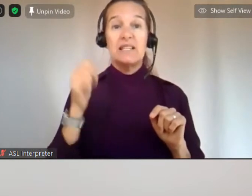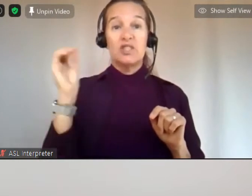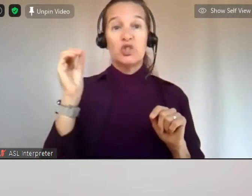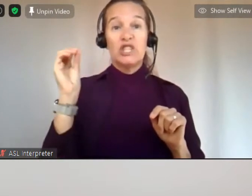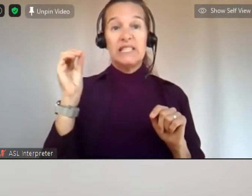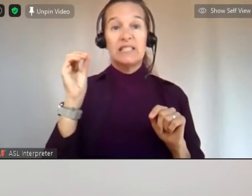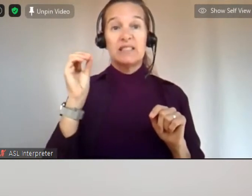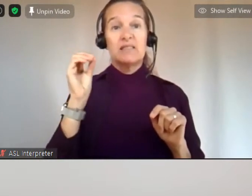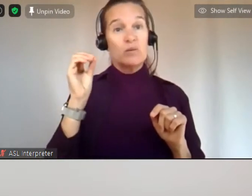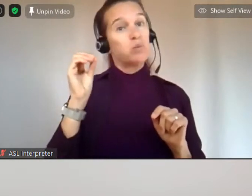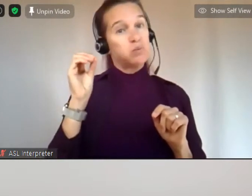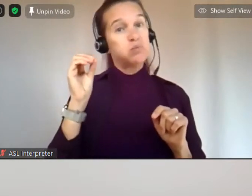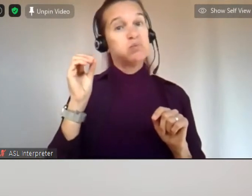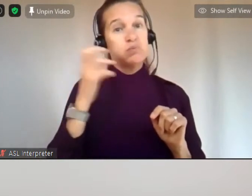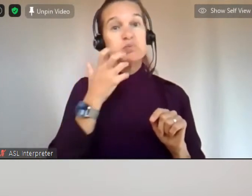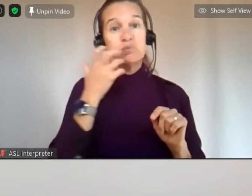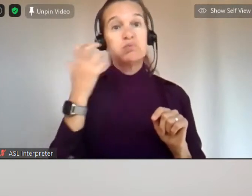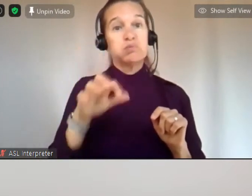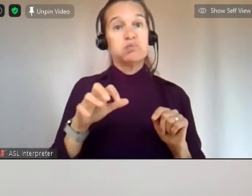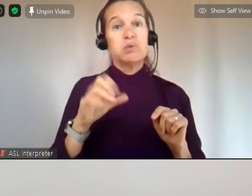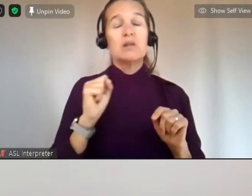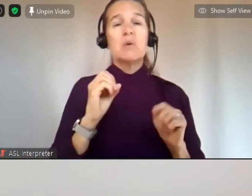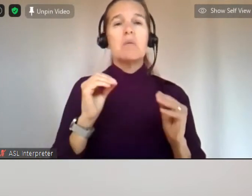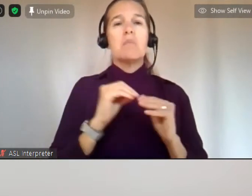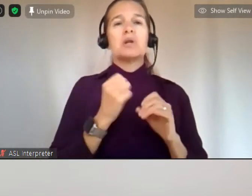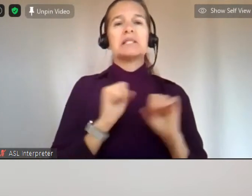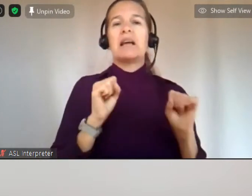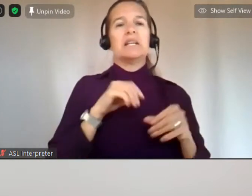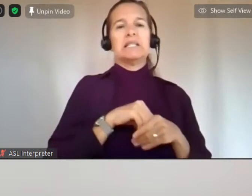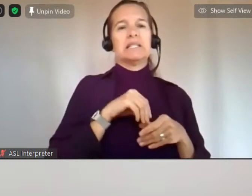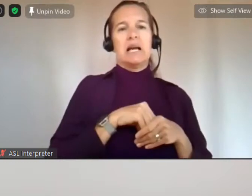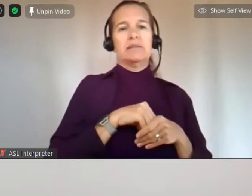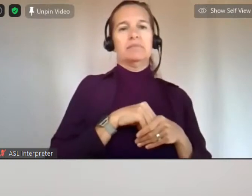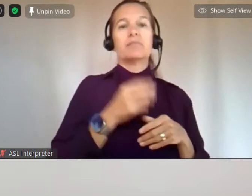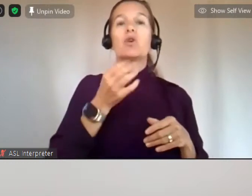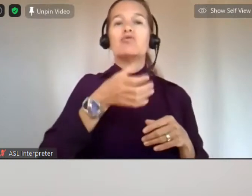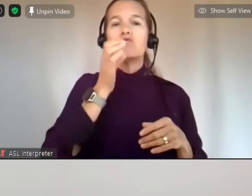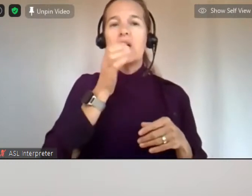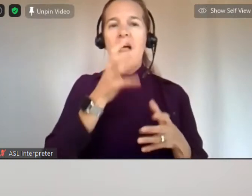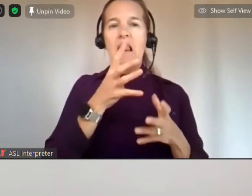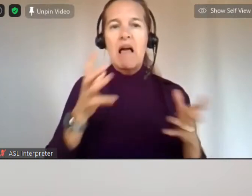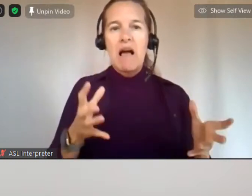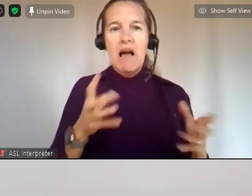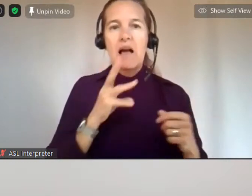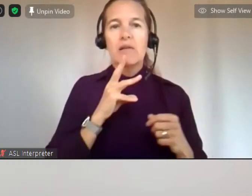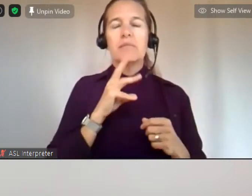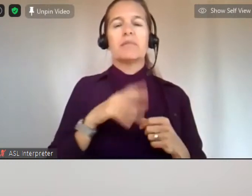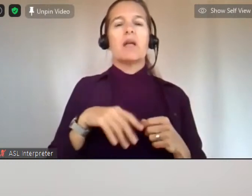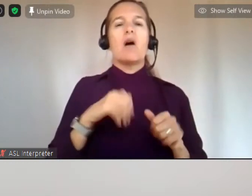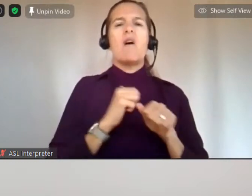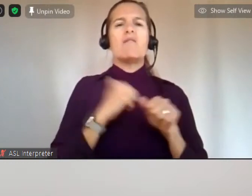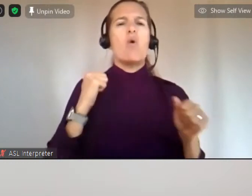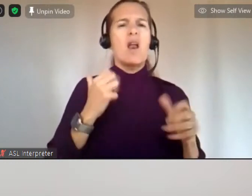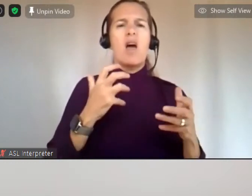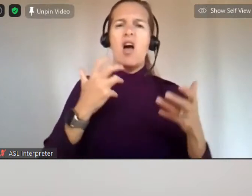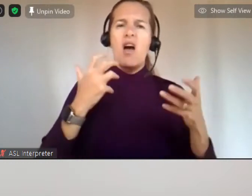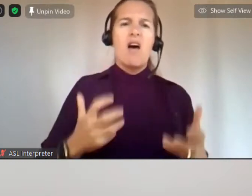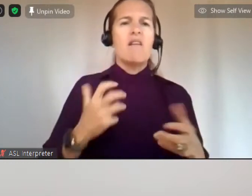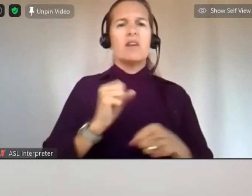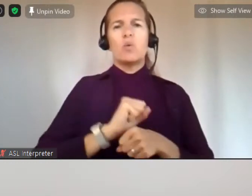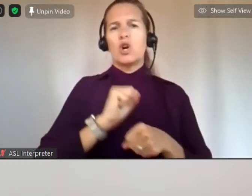Again, it's safer to be indoors than outdoors in that heat. Drink lots. Avoid heavy exertion, either at work or at